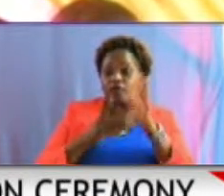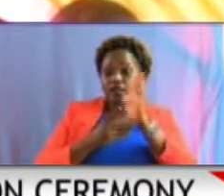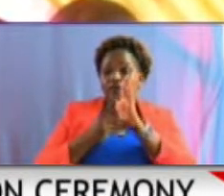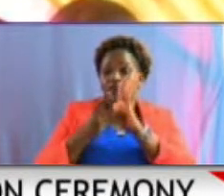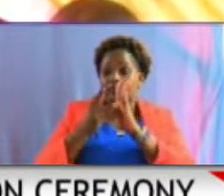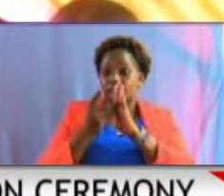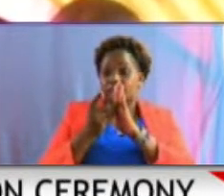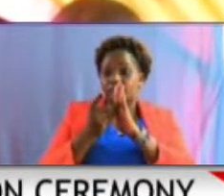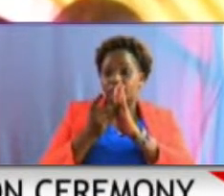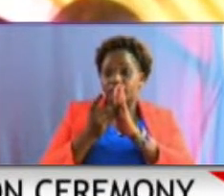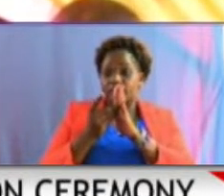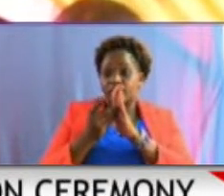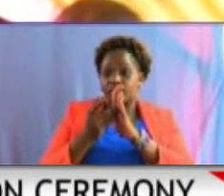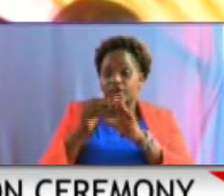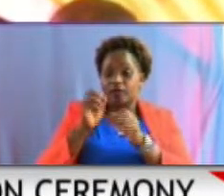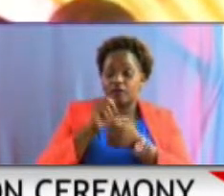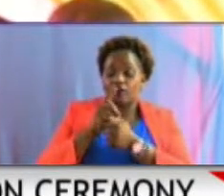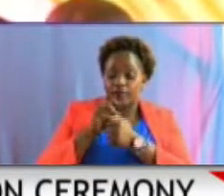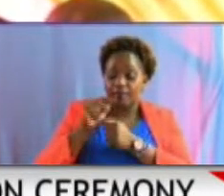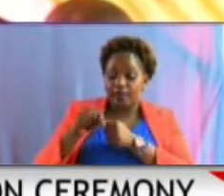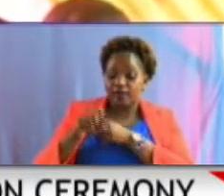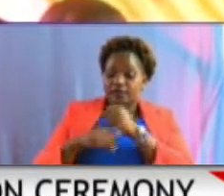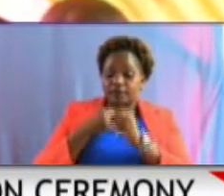development in November this year,